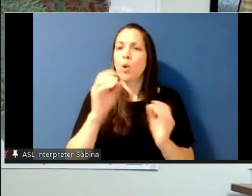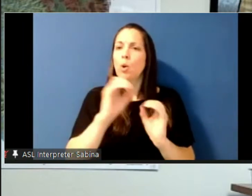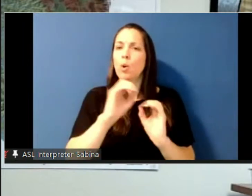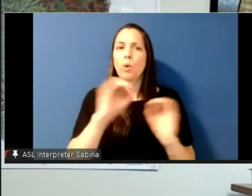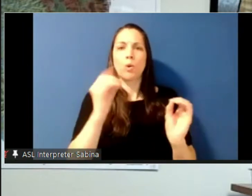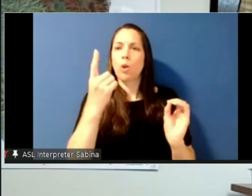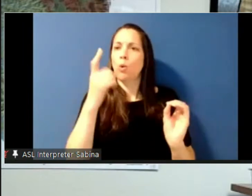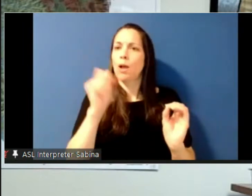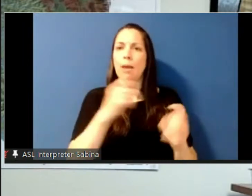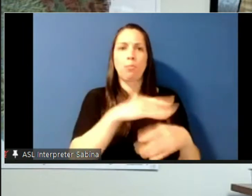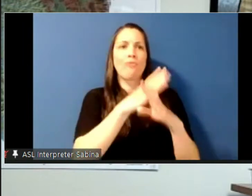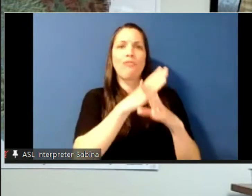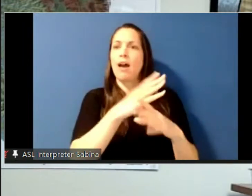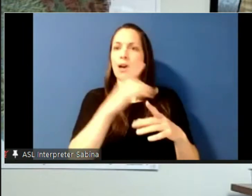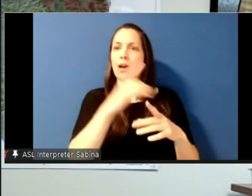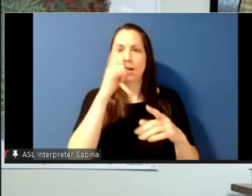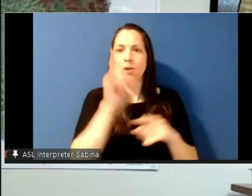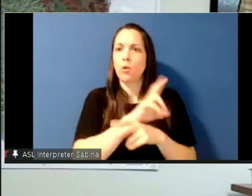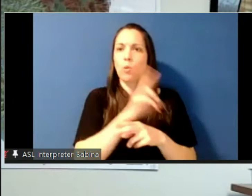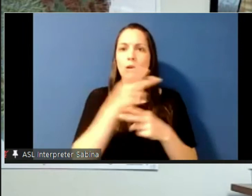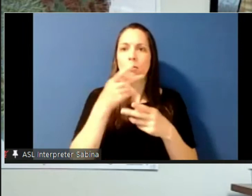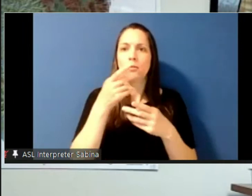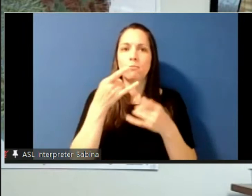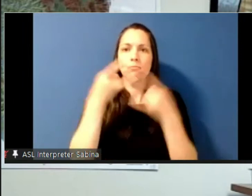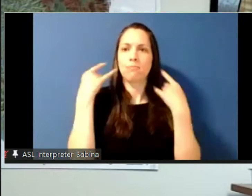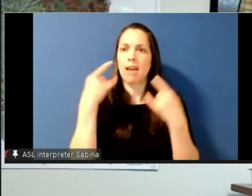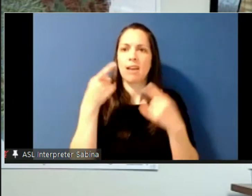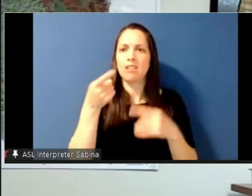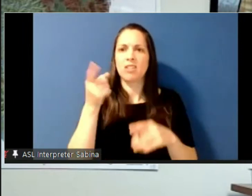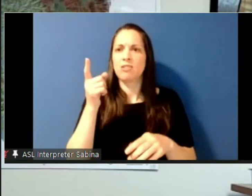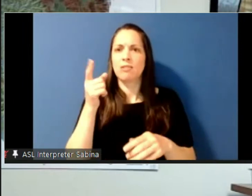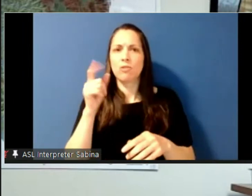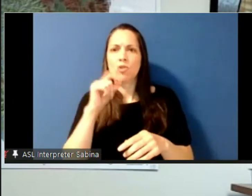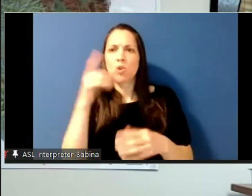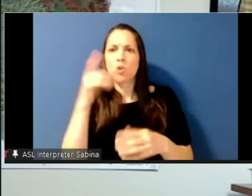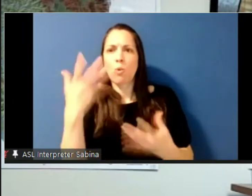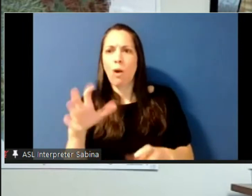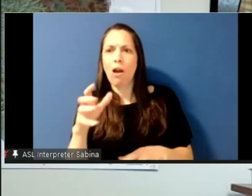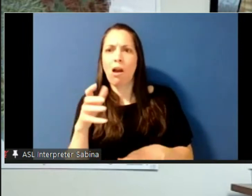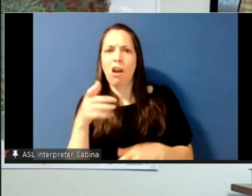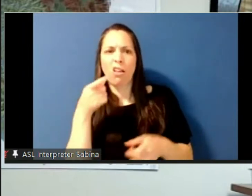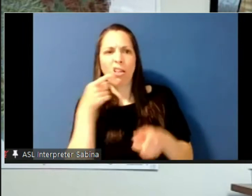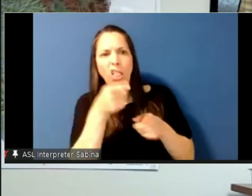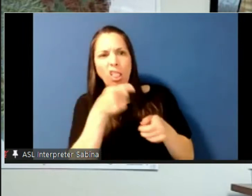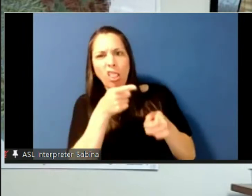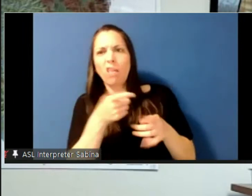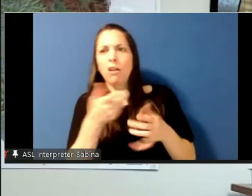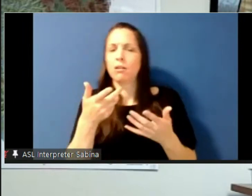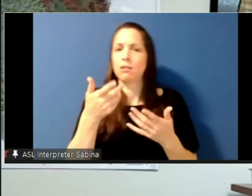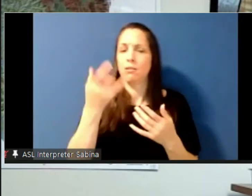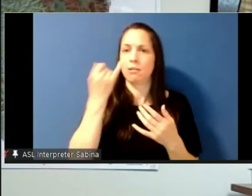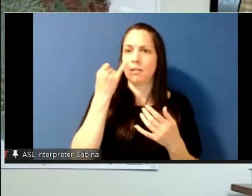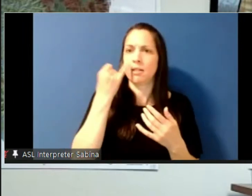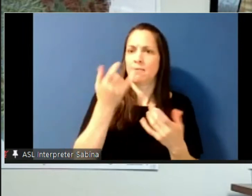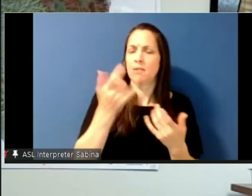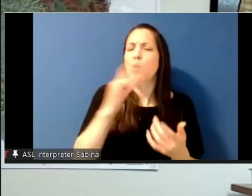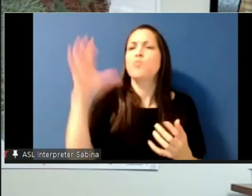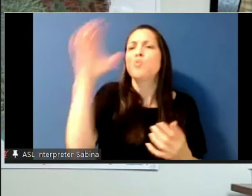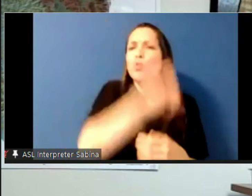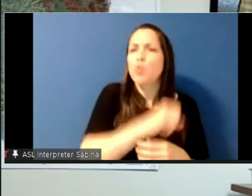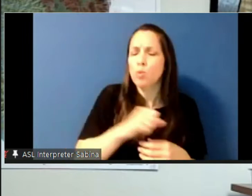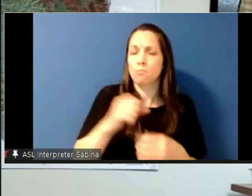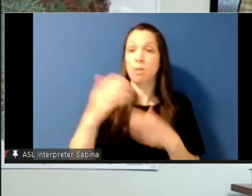not shame anyone or even assume anything about them. Many people, even after they're vaccinated, will continue to